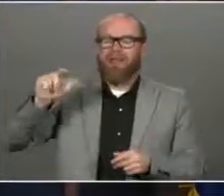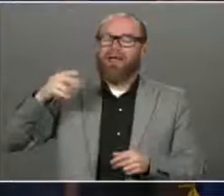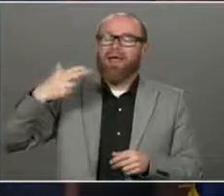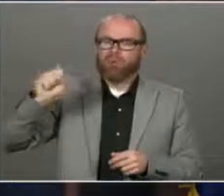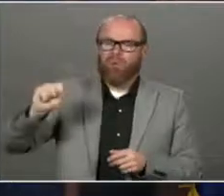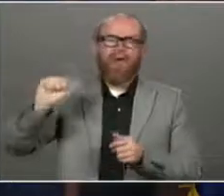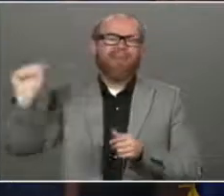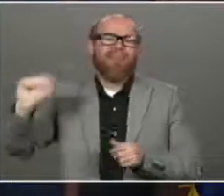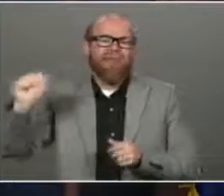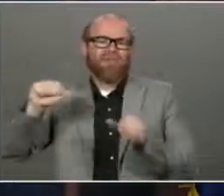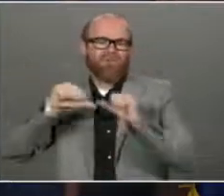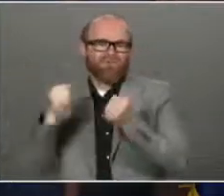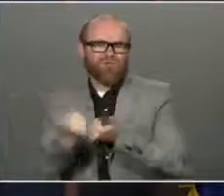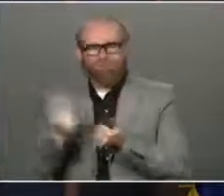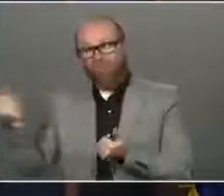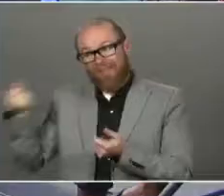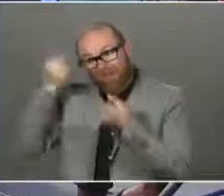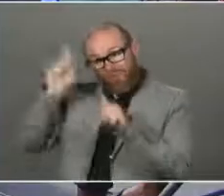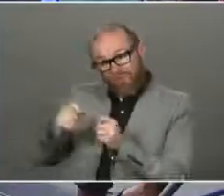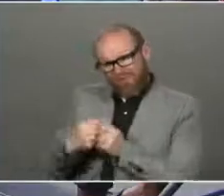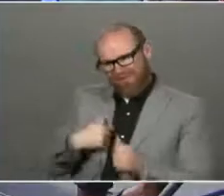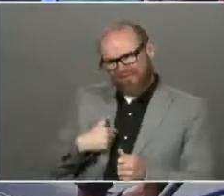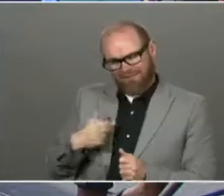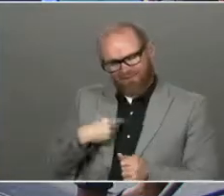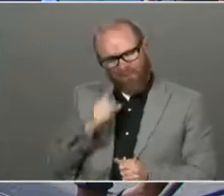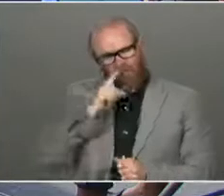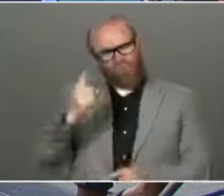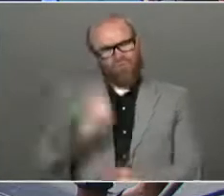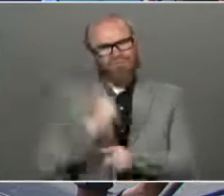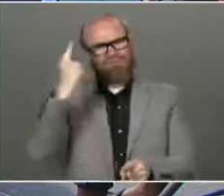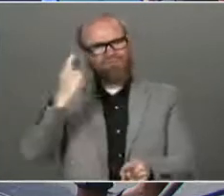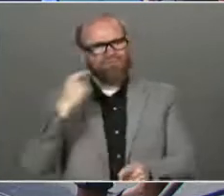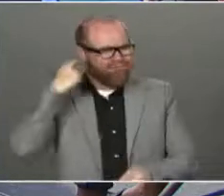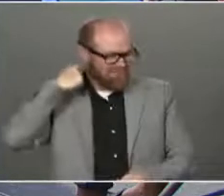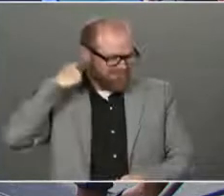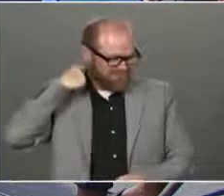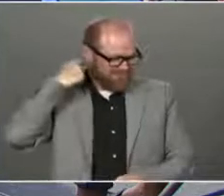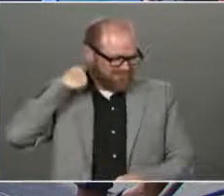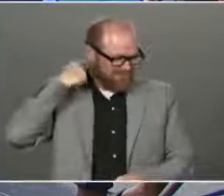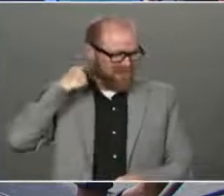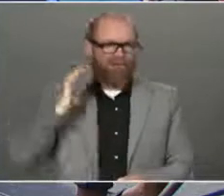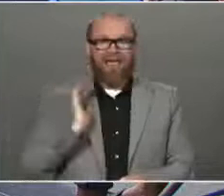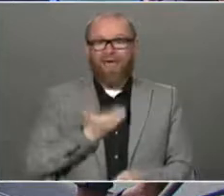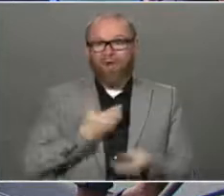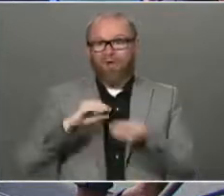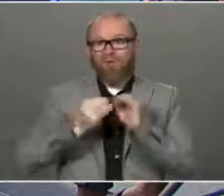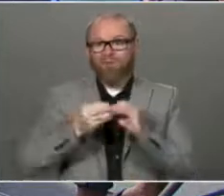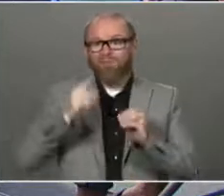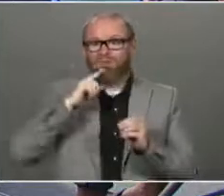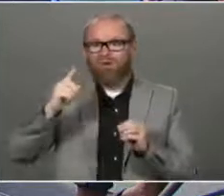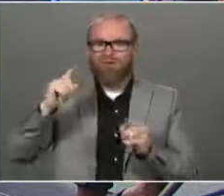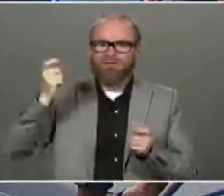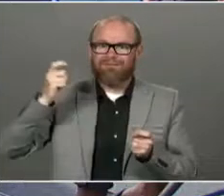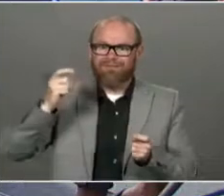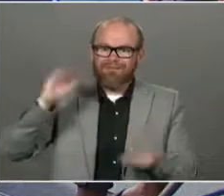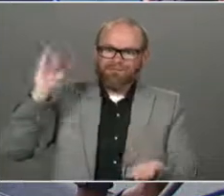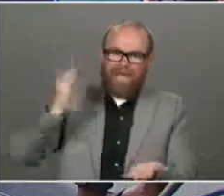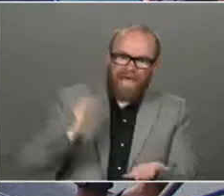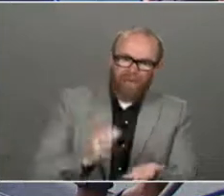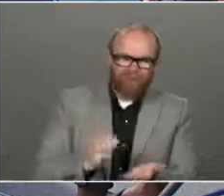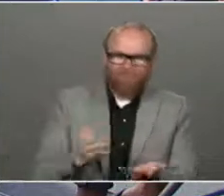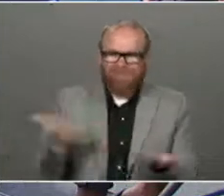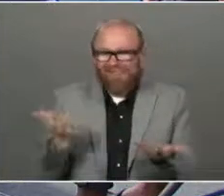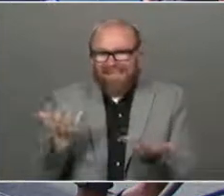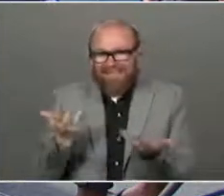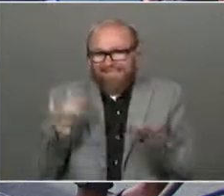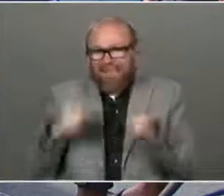agreed with me that I was right. And I think most Utahns do as well. So look, if our polling numbers go down a little bit, that's what